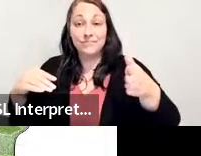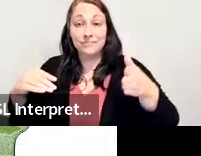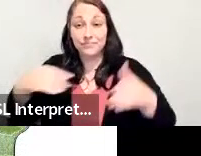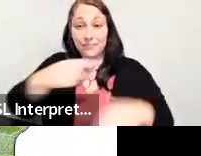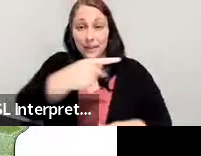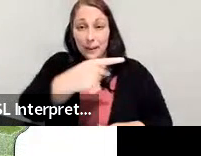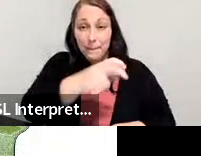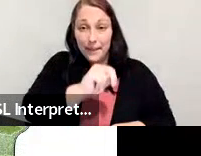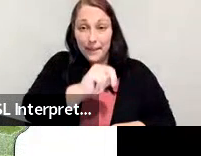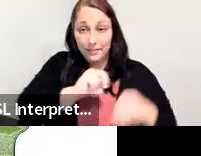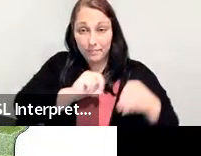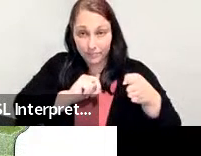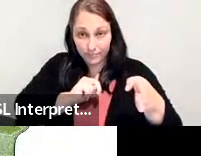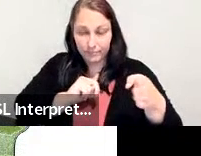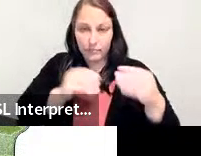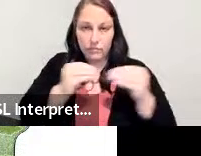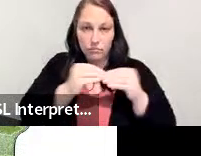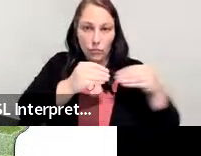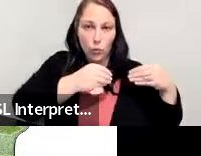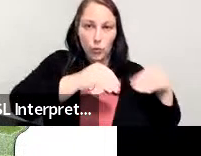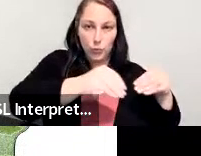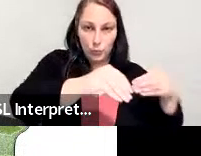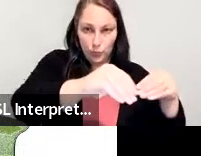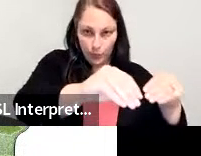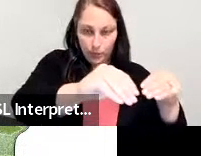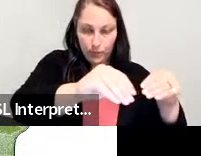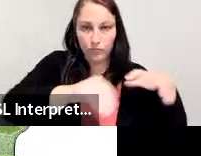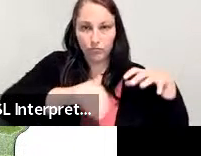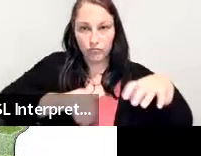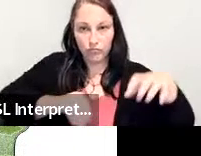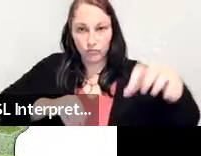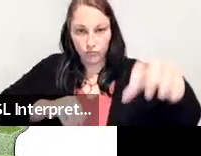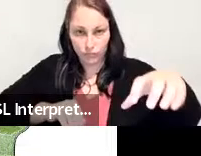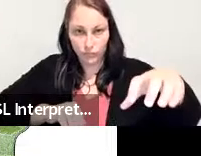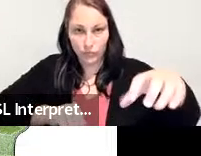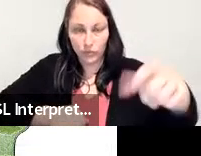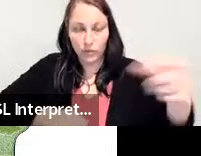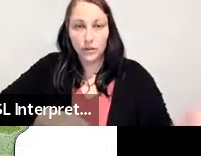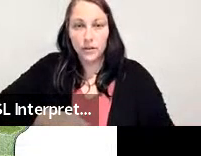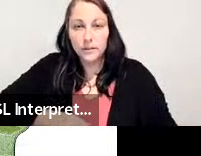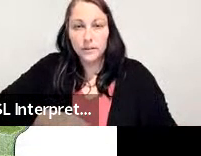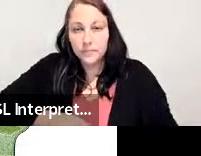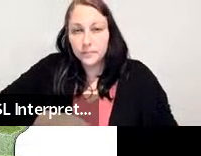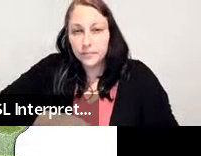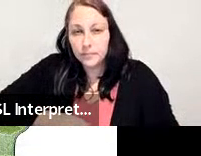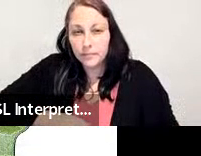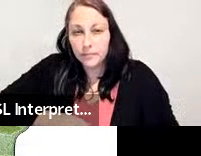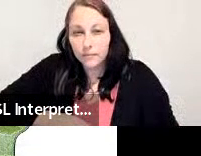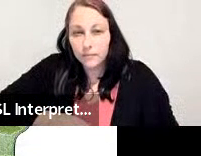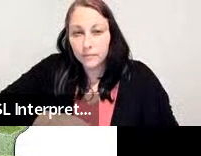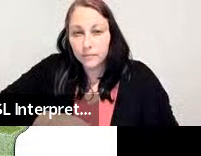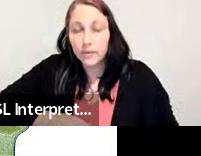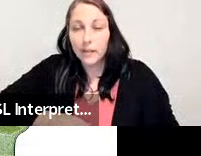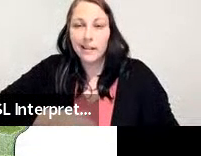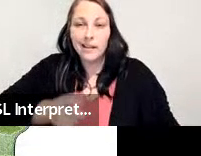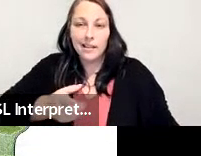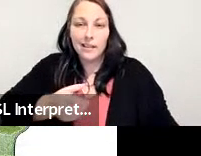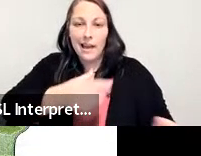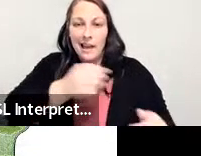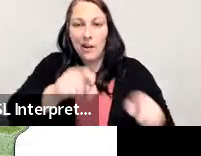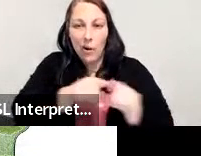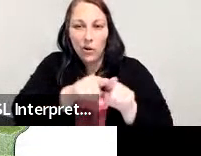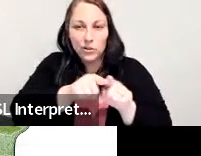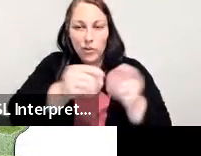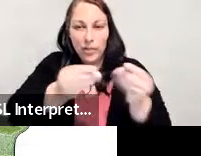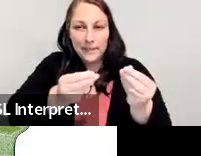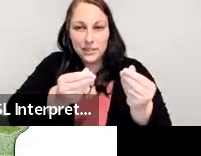And to sort of further articulate the breaks in the building and the materiality that I'll talk about in a minute, we do have